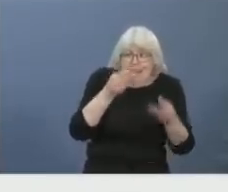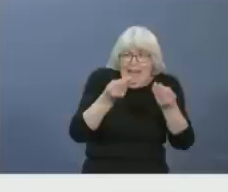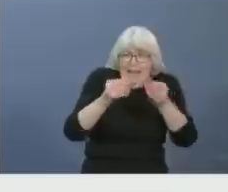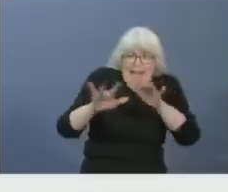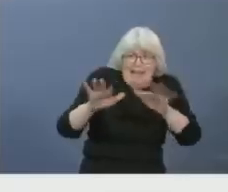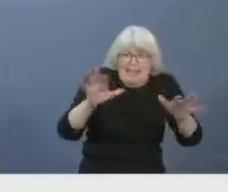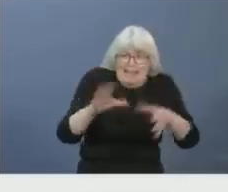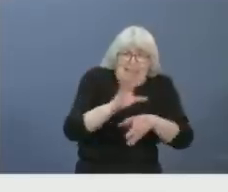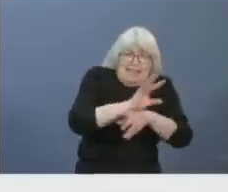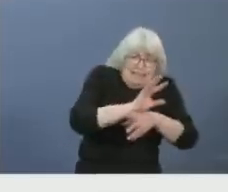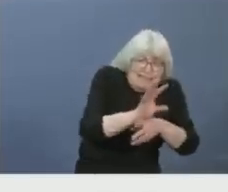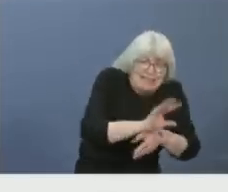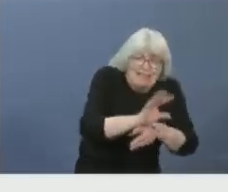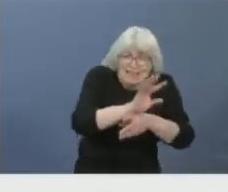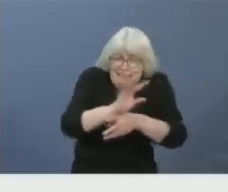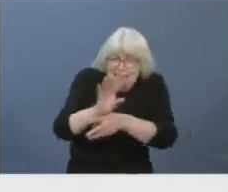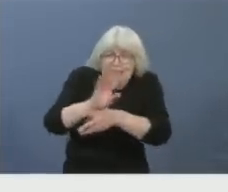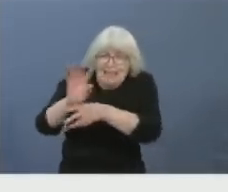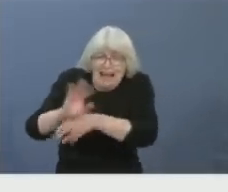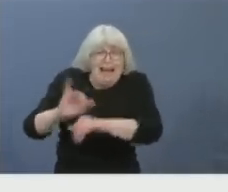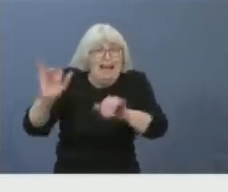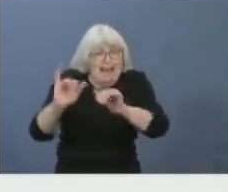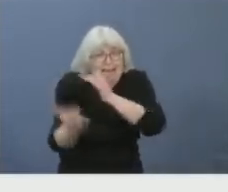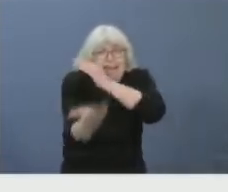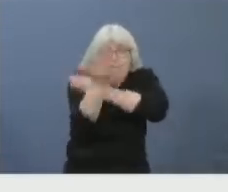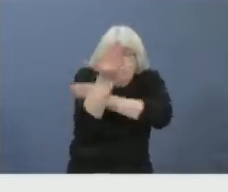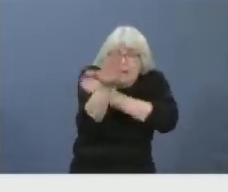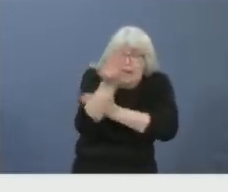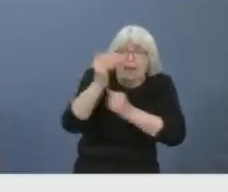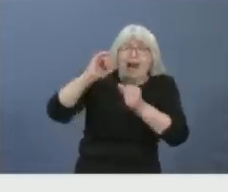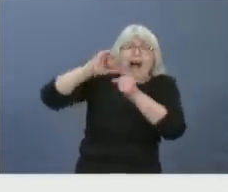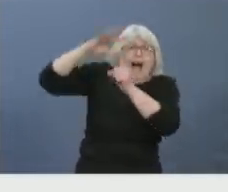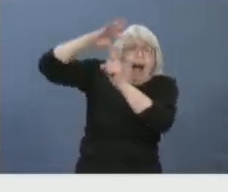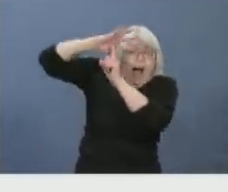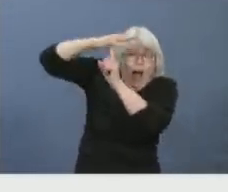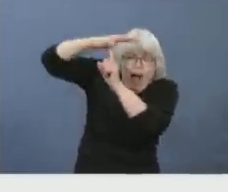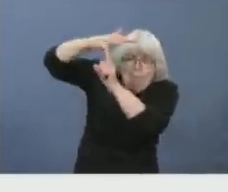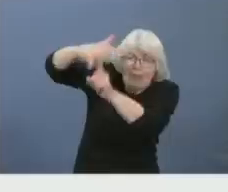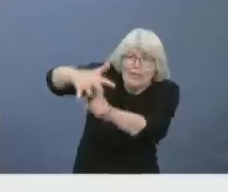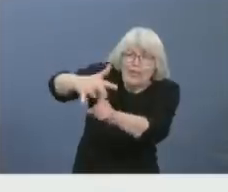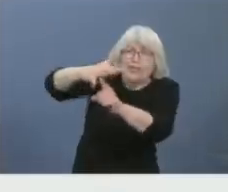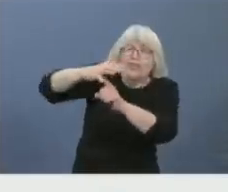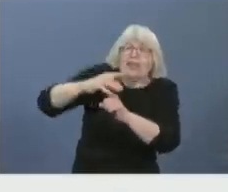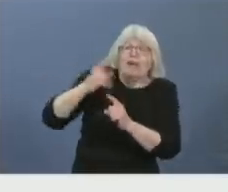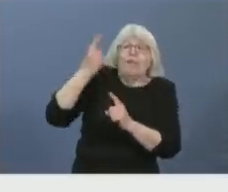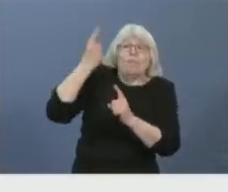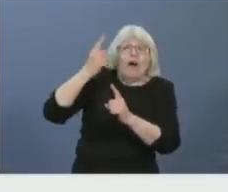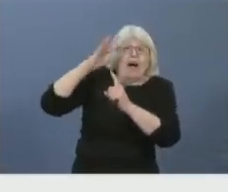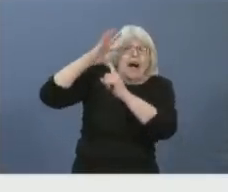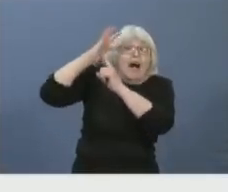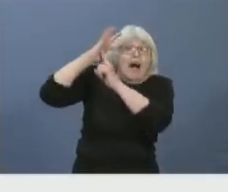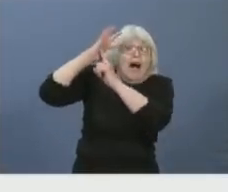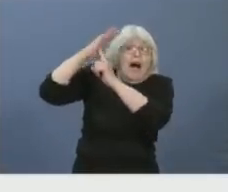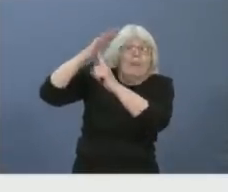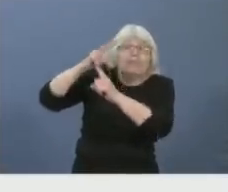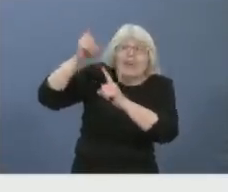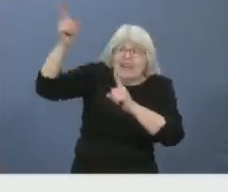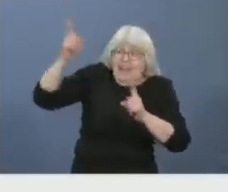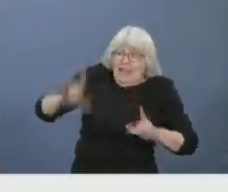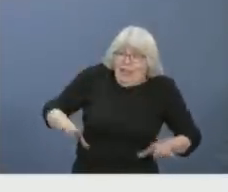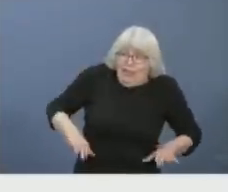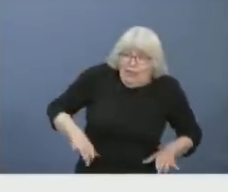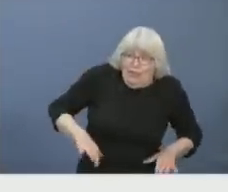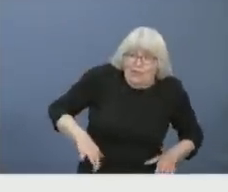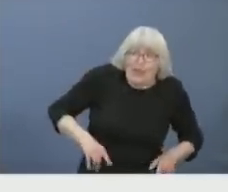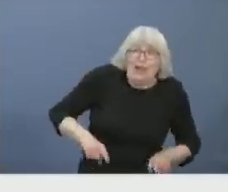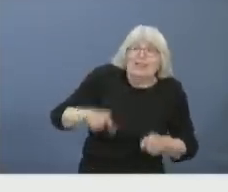this morning with helicopters. We had diverted one of the Newfoundland bombers over to that fire at one point,